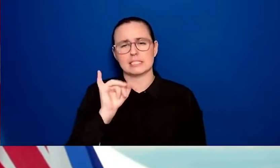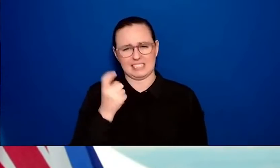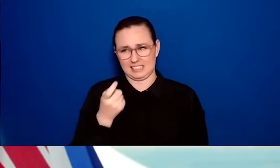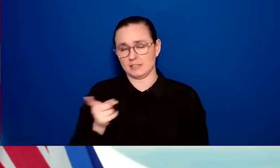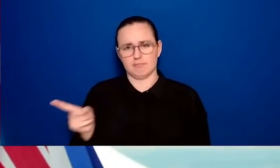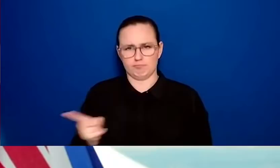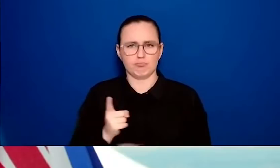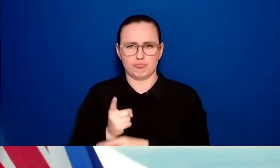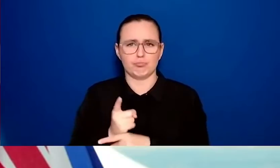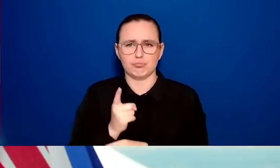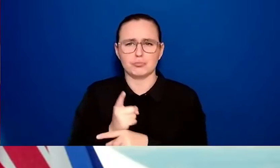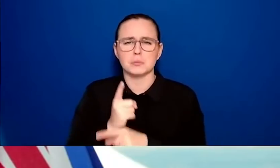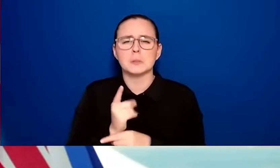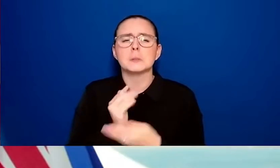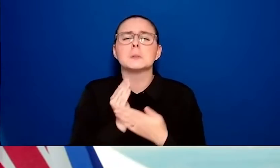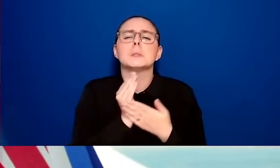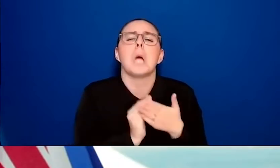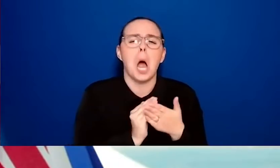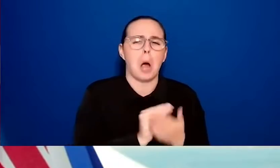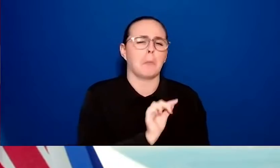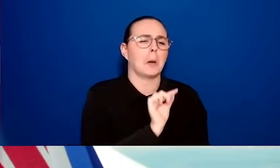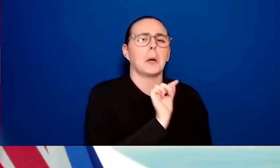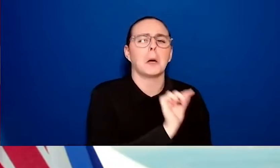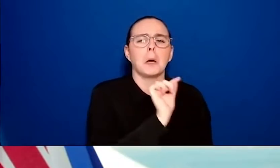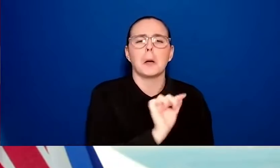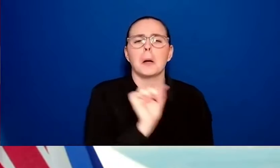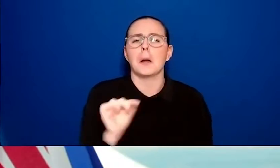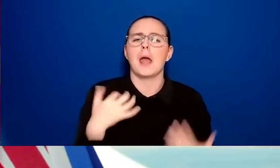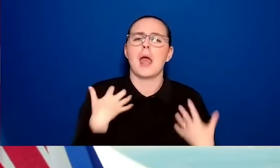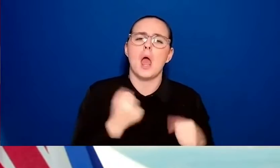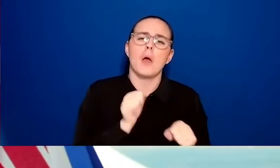authority employees, people who say work in